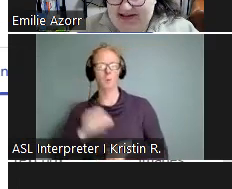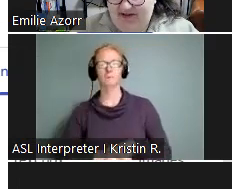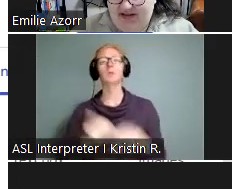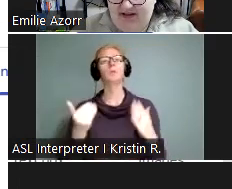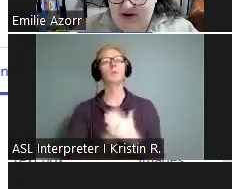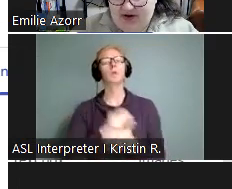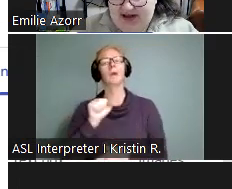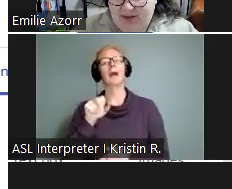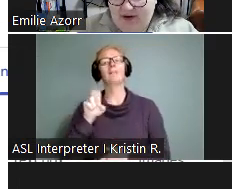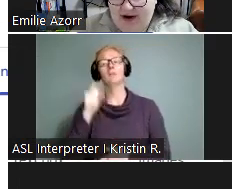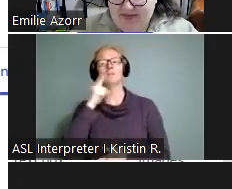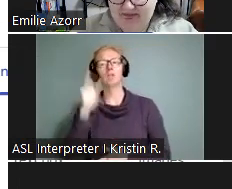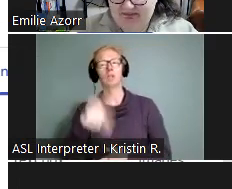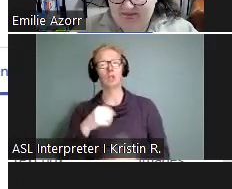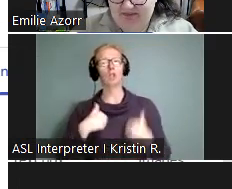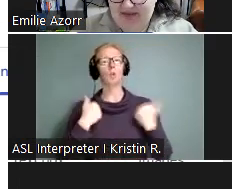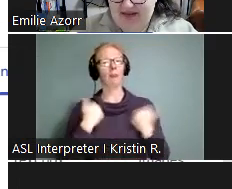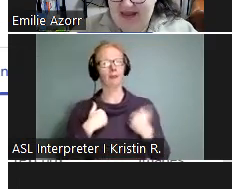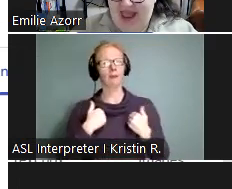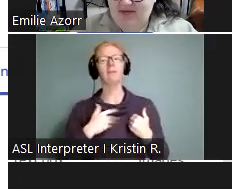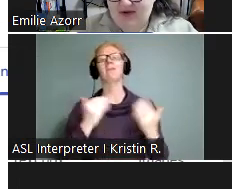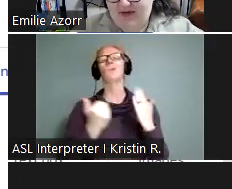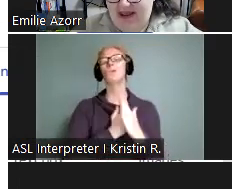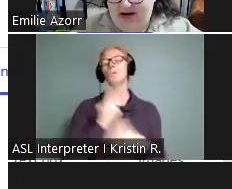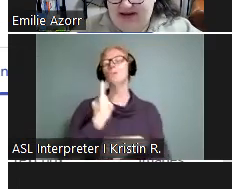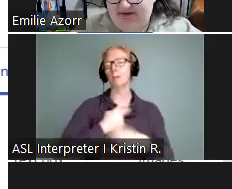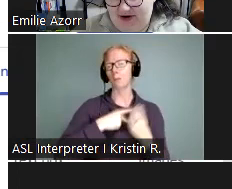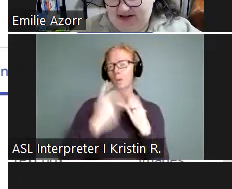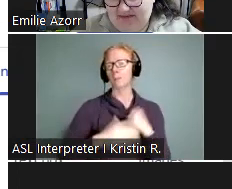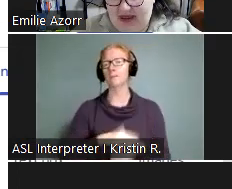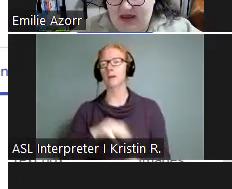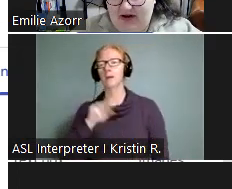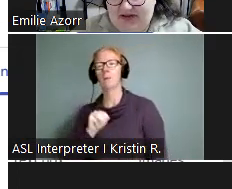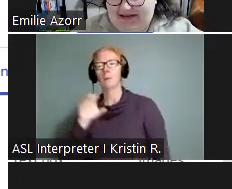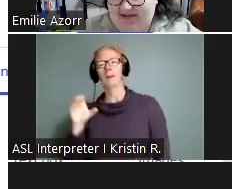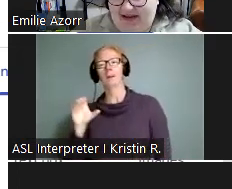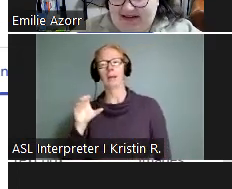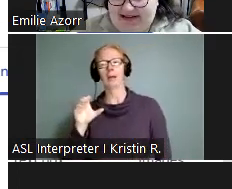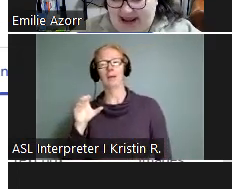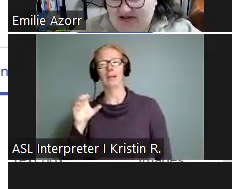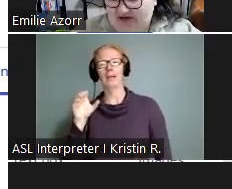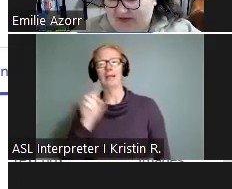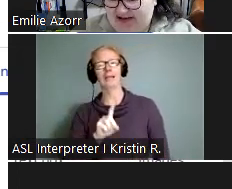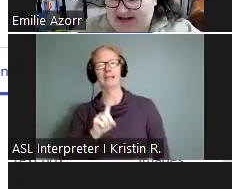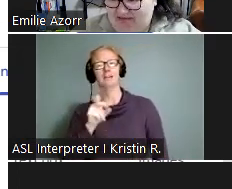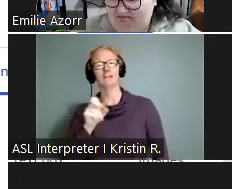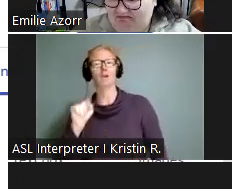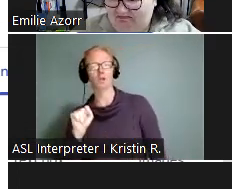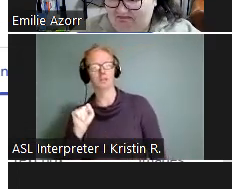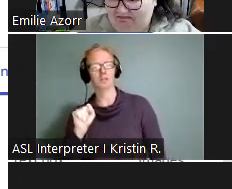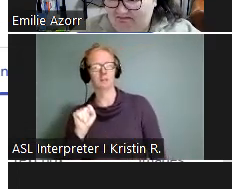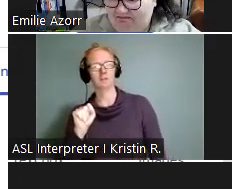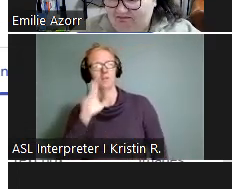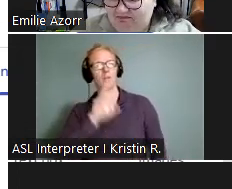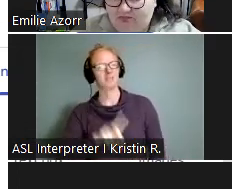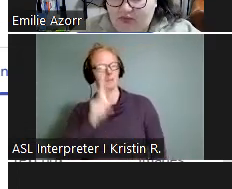Youth, specifically their New Day program, and Multnomah County Divert, their Domestic Violence Enhanced Response Team.